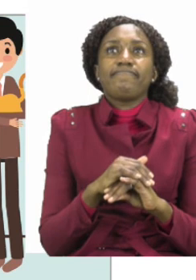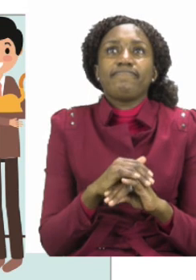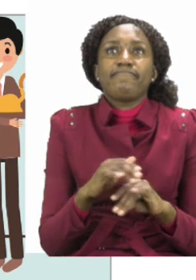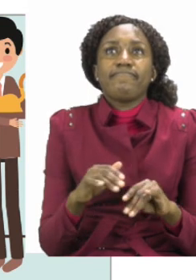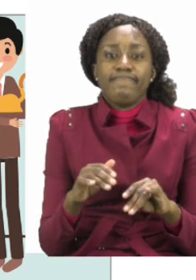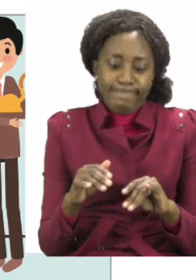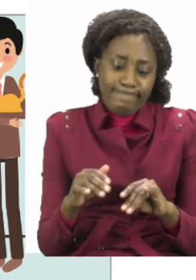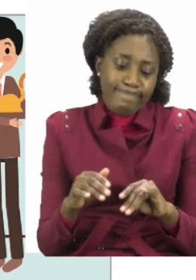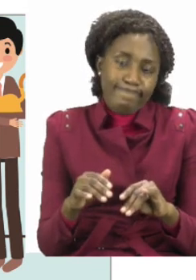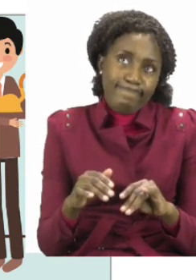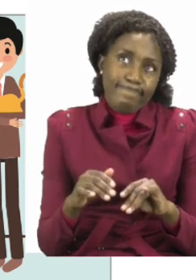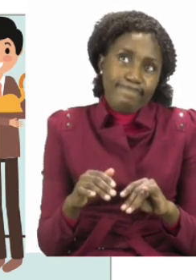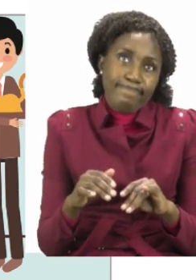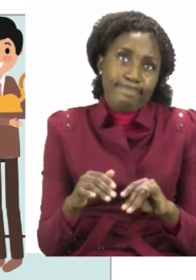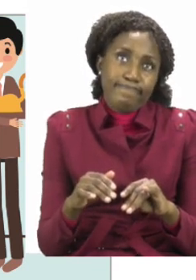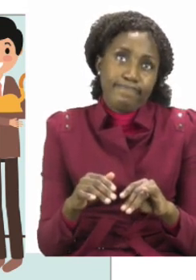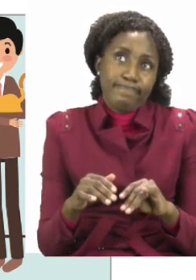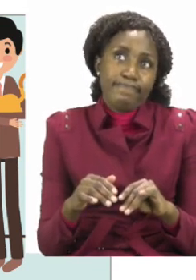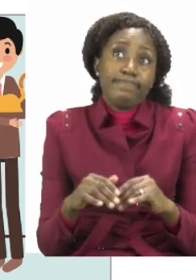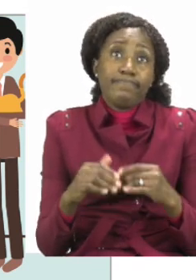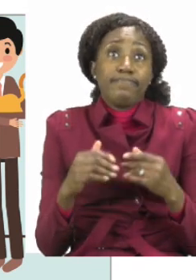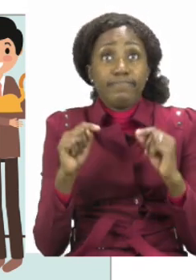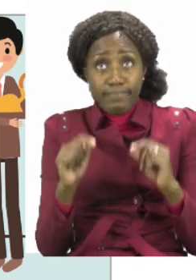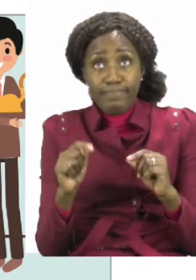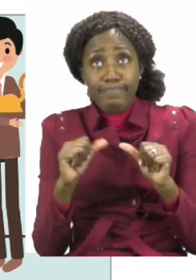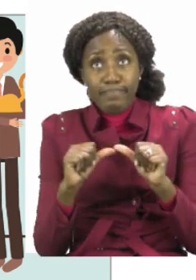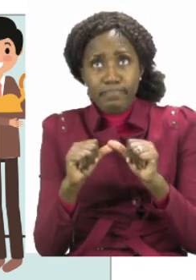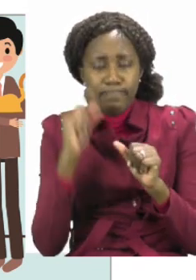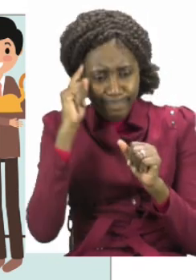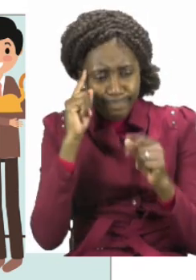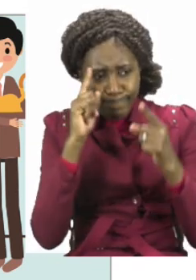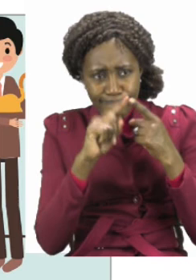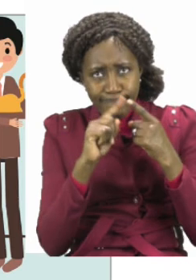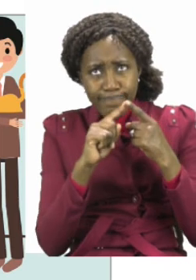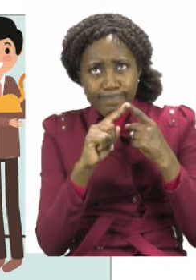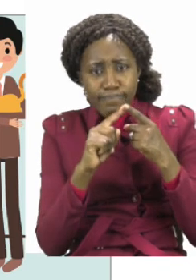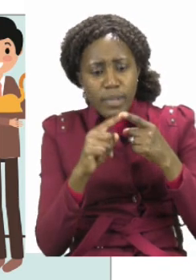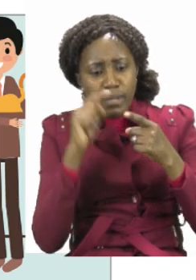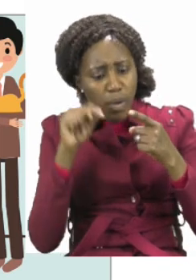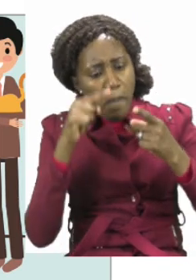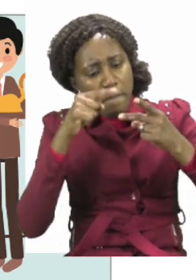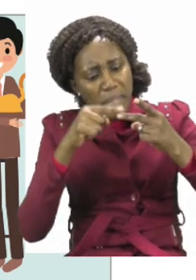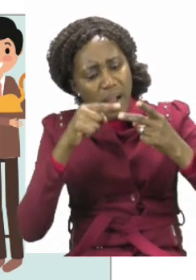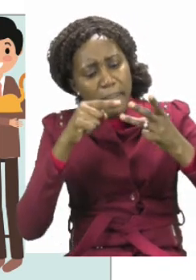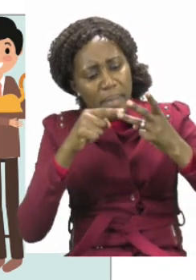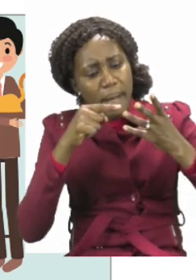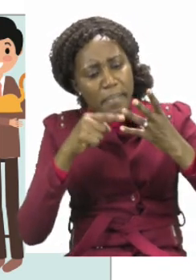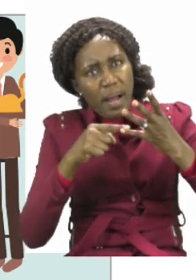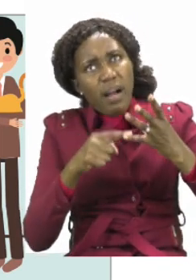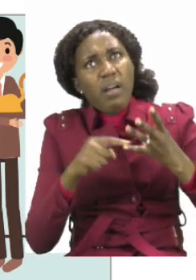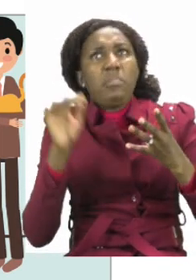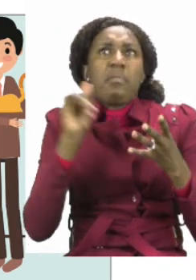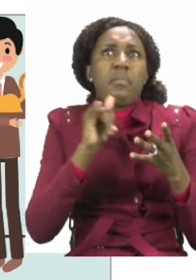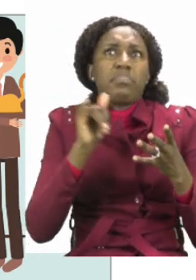vet. So you can now go ahead and decide which picture comes after they arrive